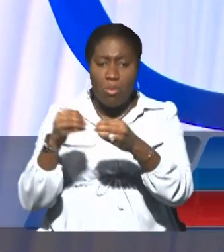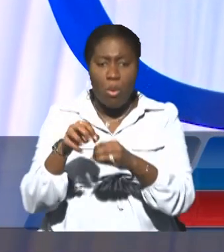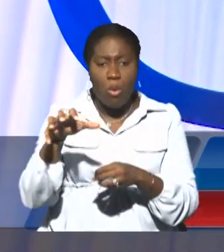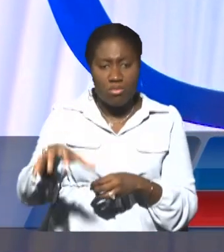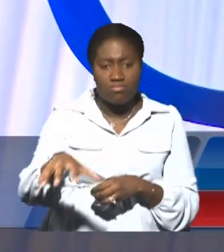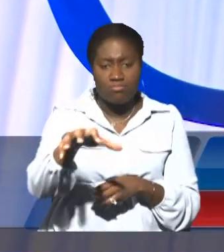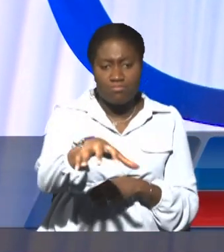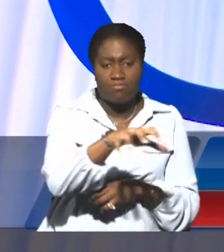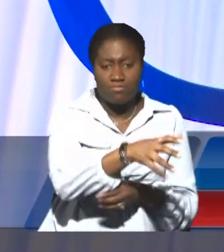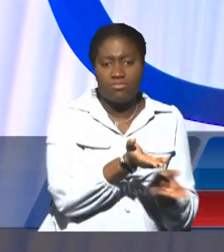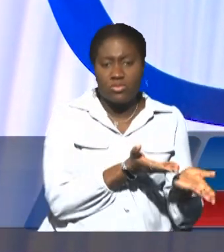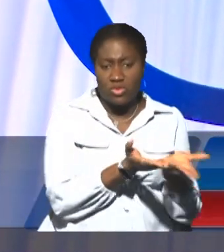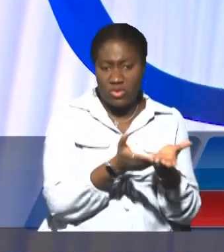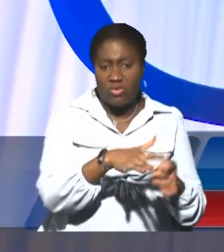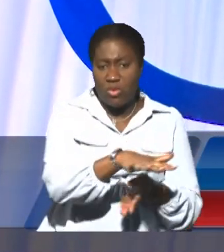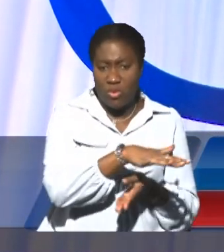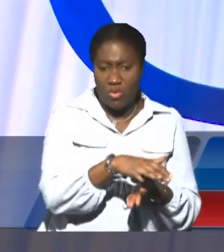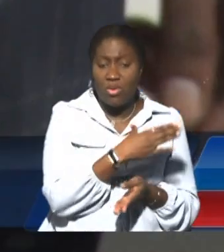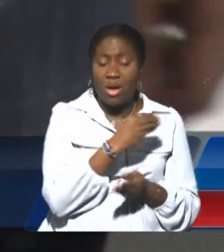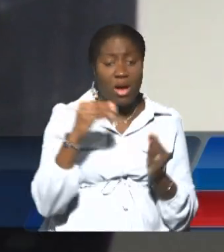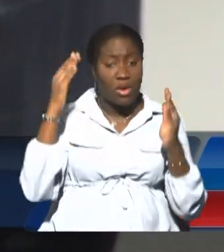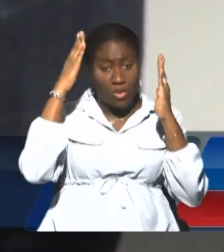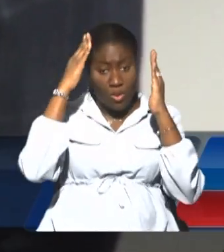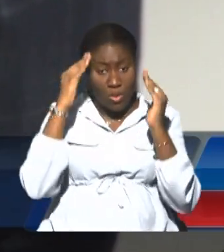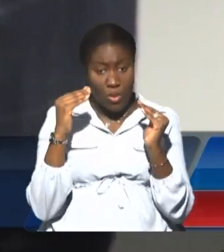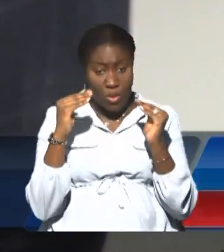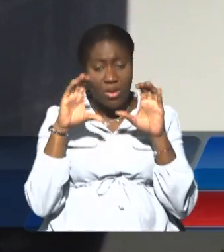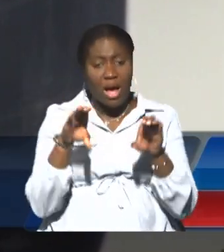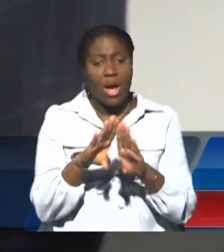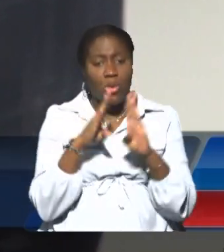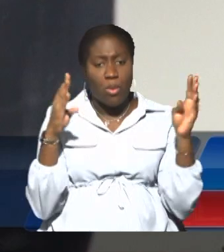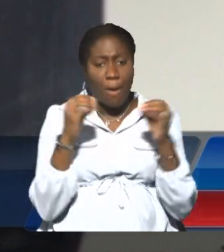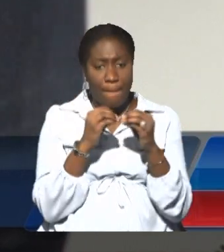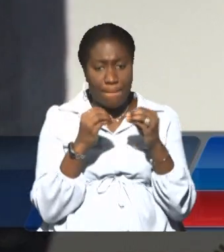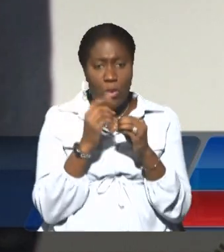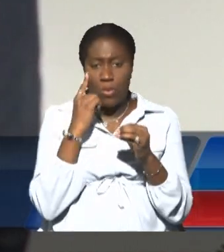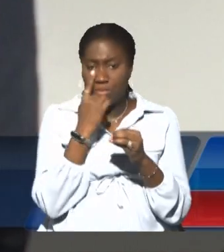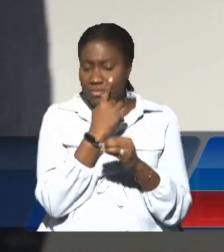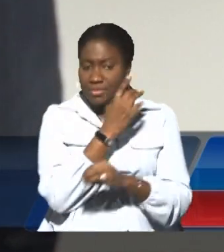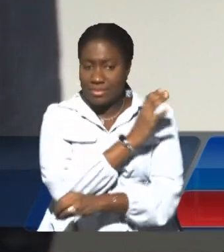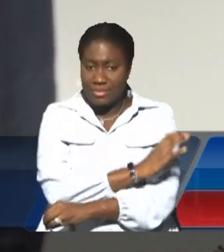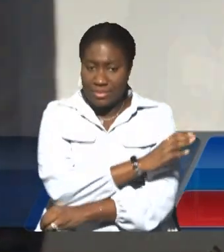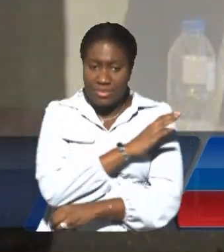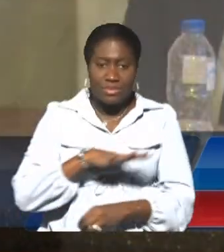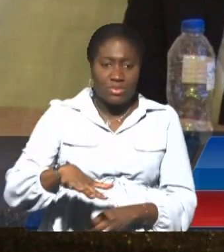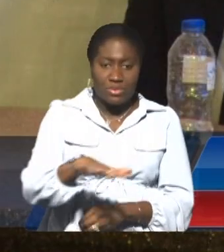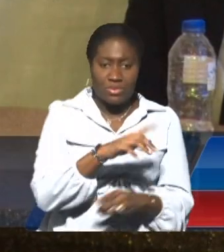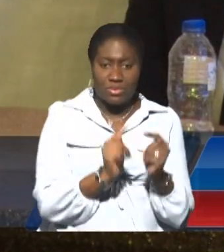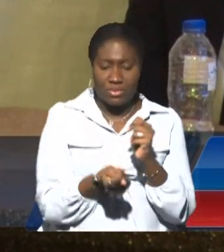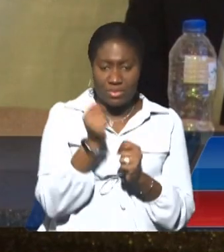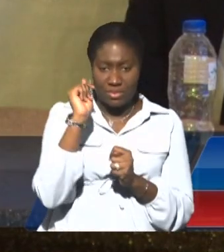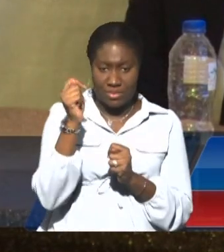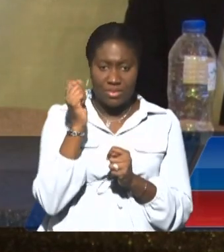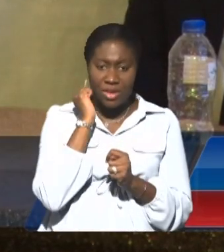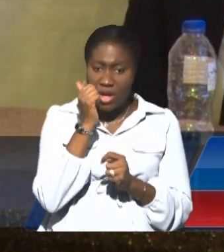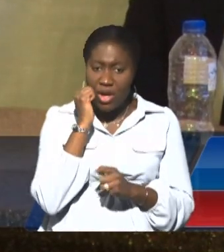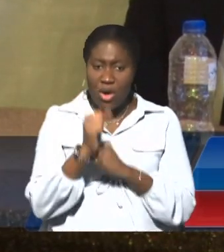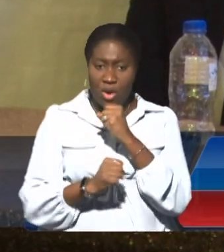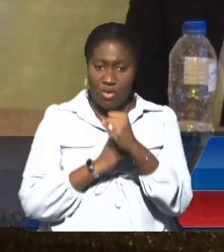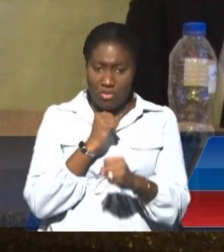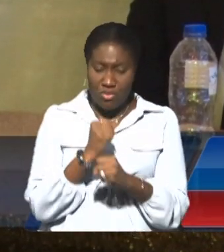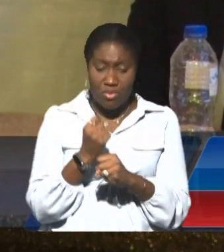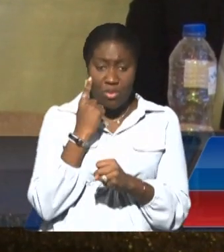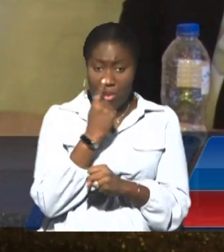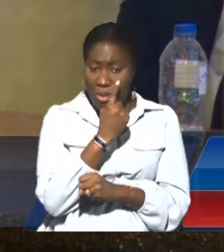The team at TEH is hopeful that they would be able to open more optical clinics across the country. Each year, TEH,